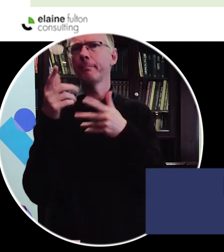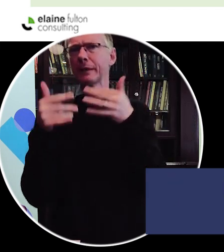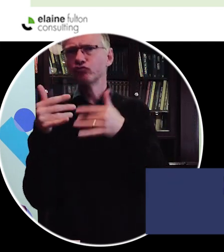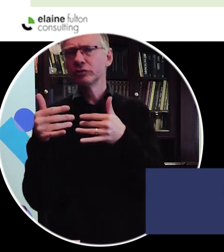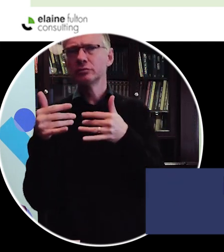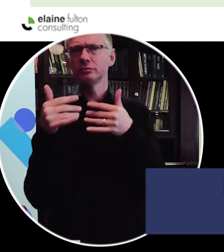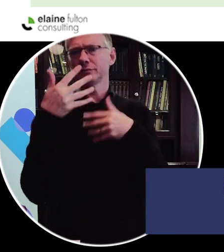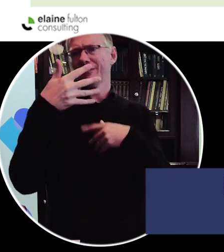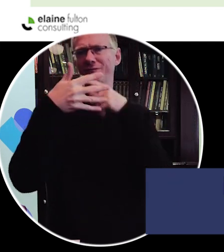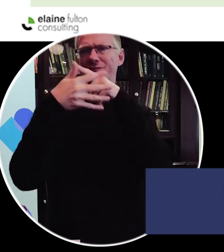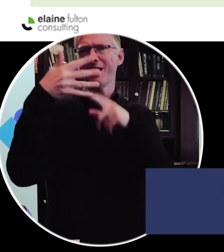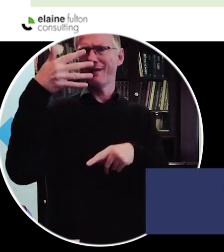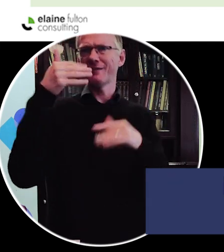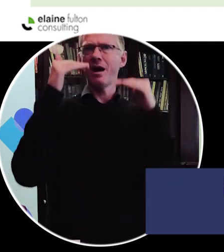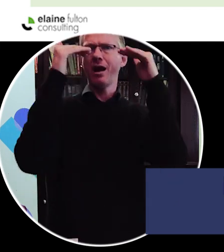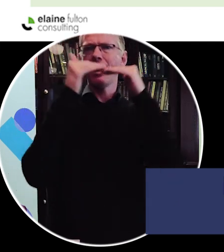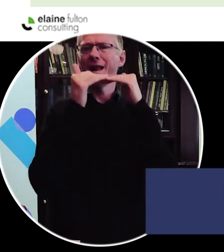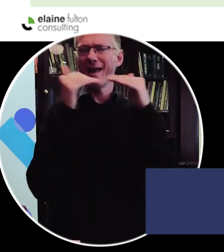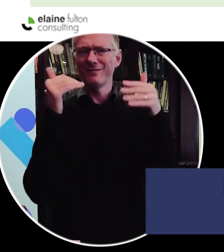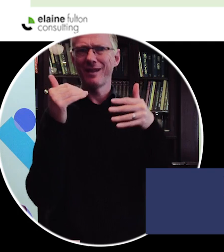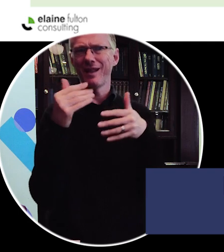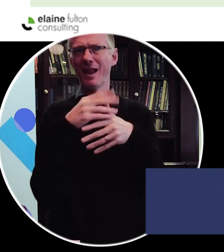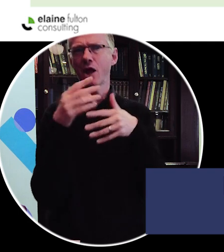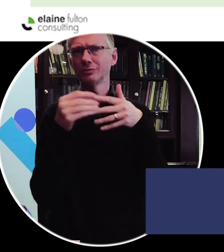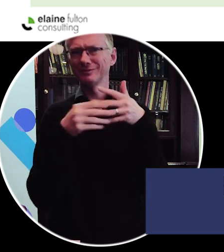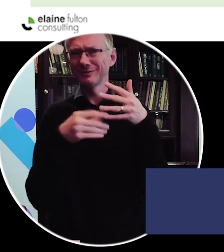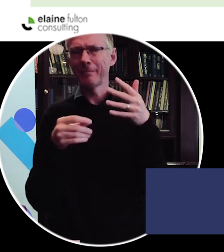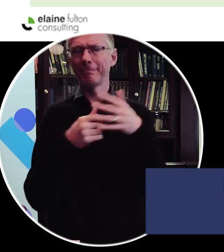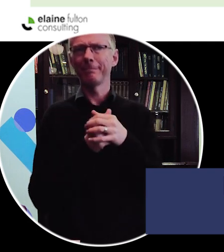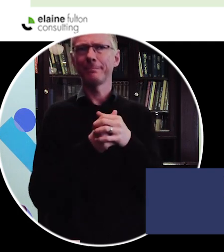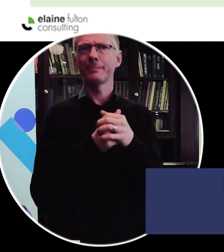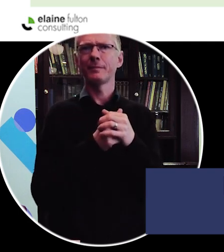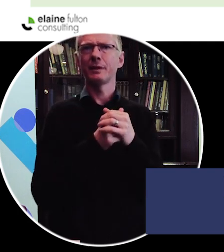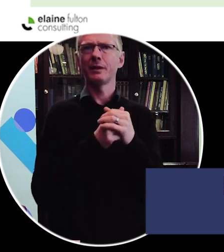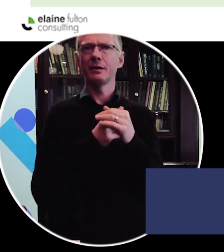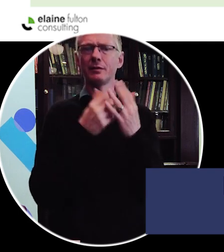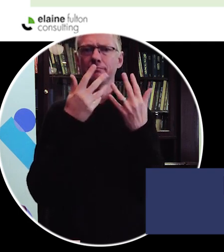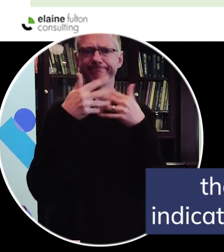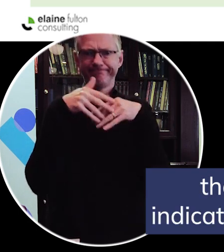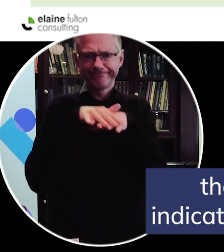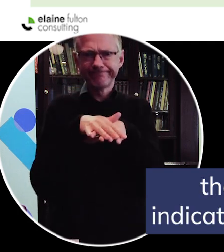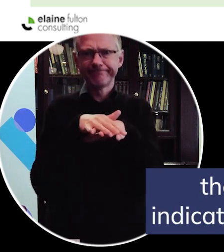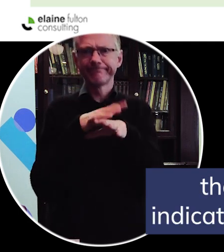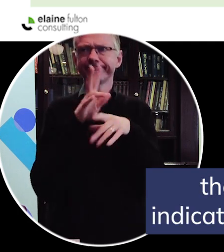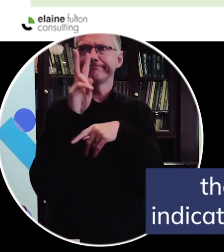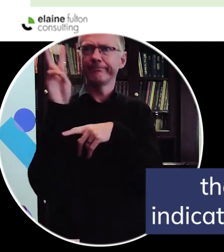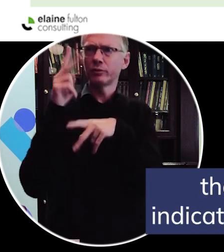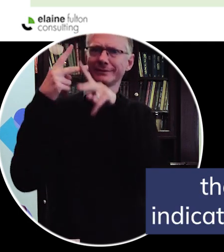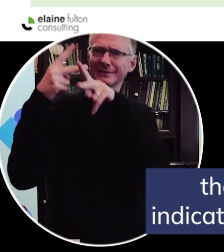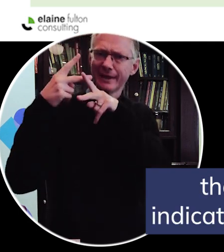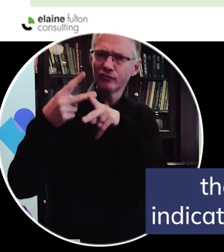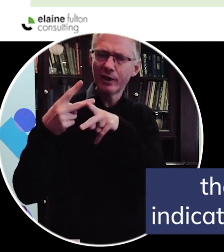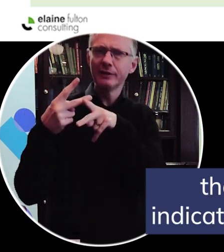5 high-level outcomes from the wider outcomes framework, nested beneath the parents and